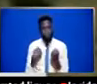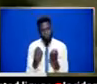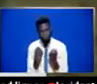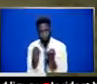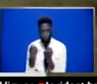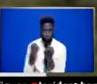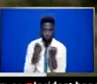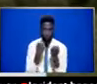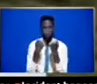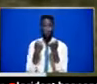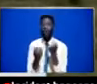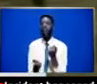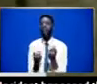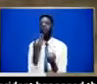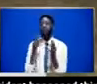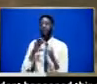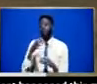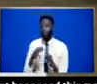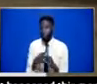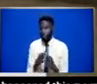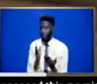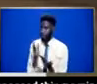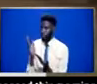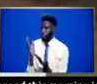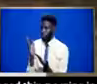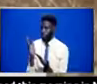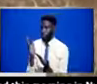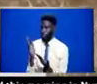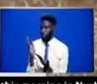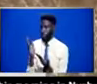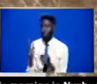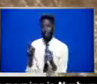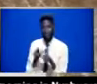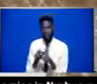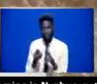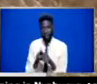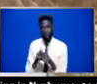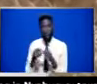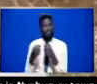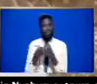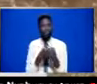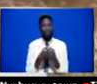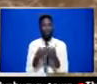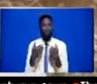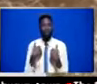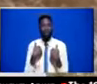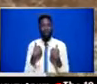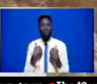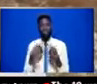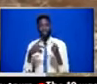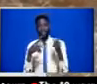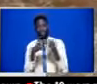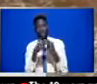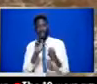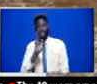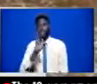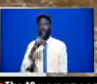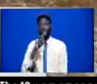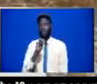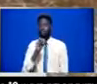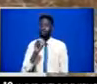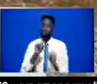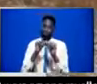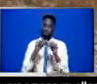County, a county that is still caught up in the war against female genital mutilation,